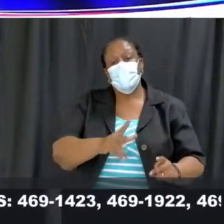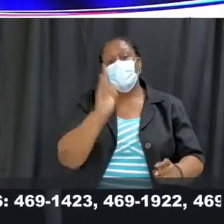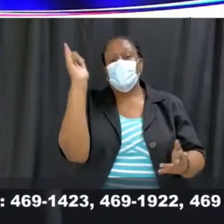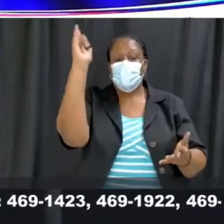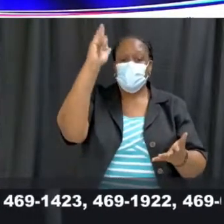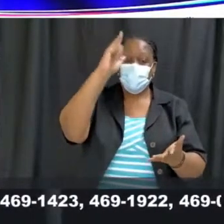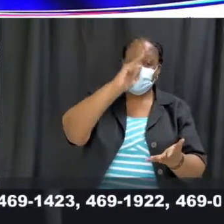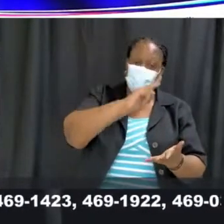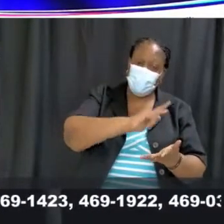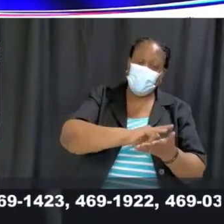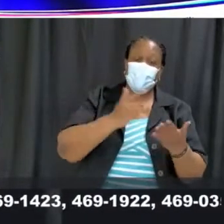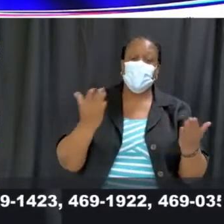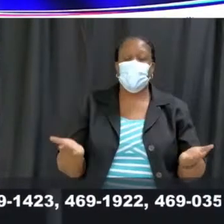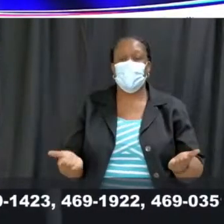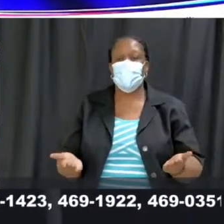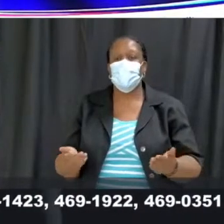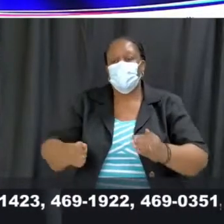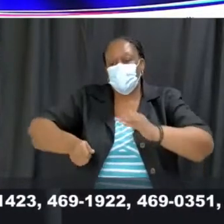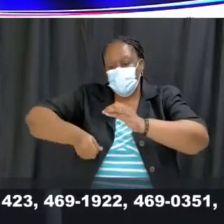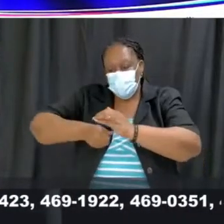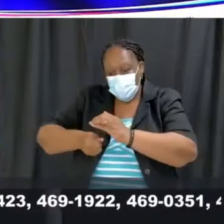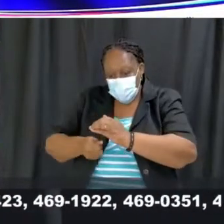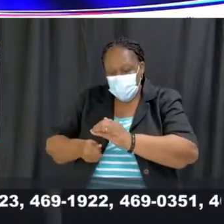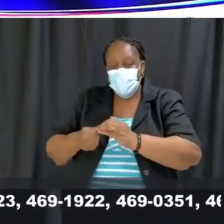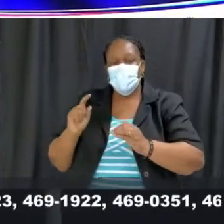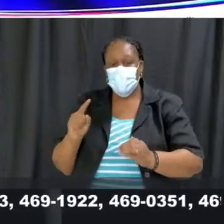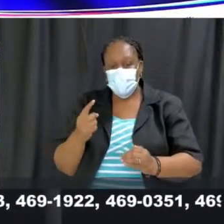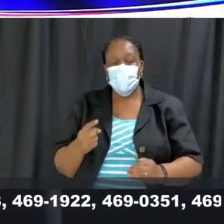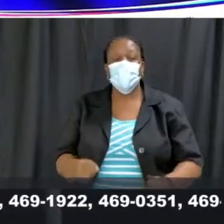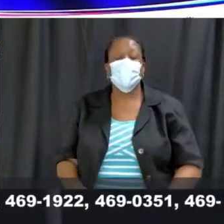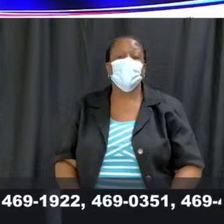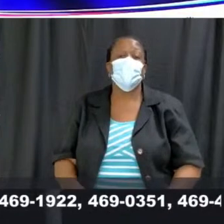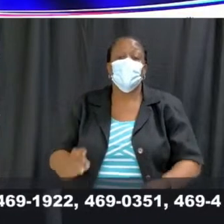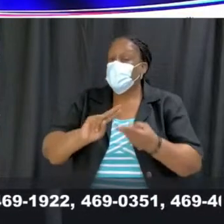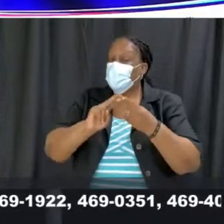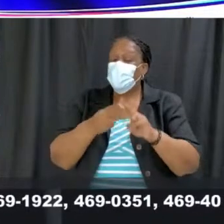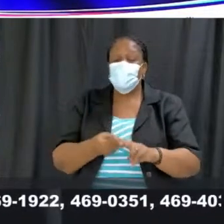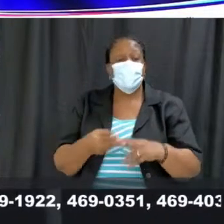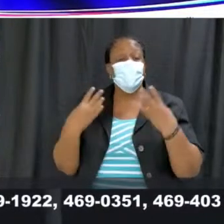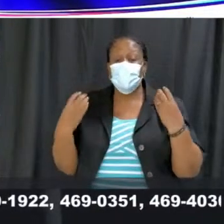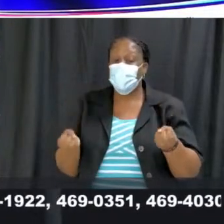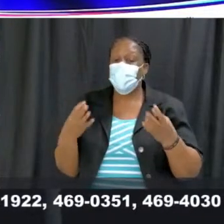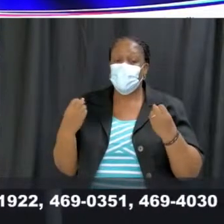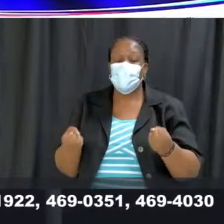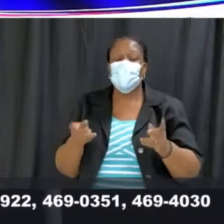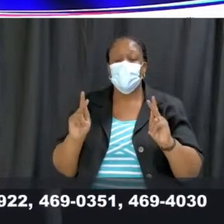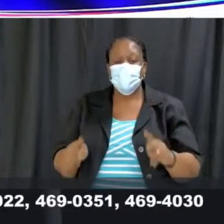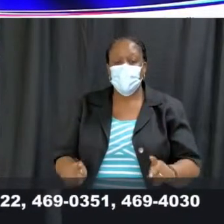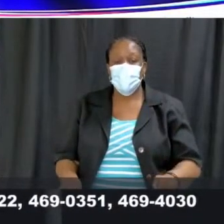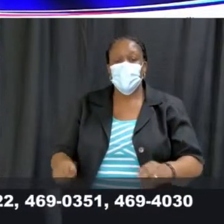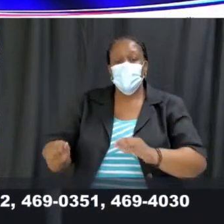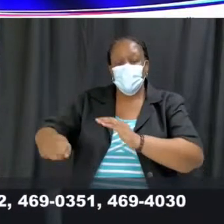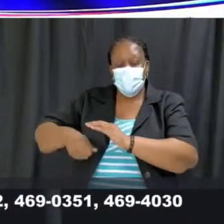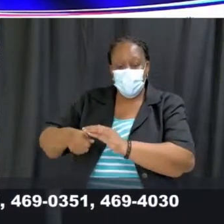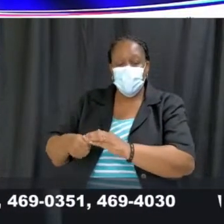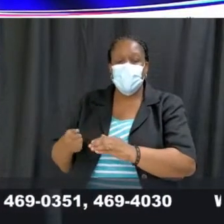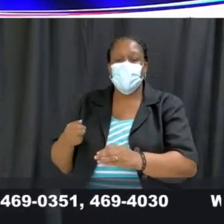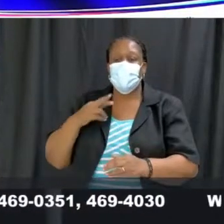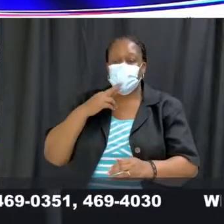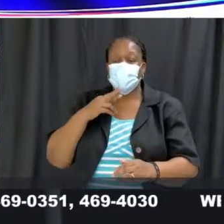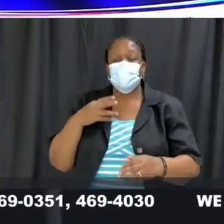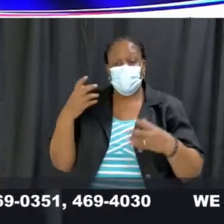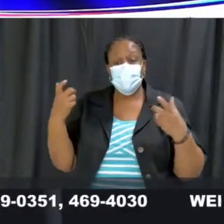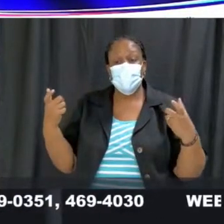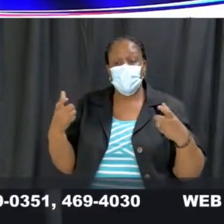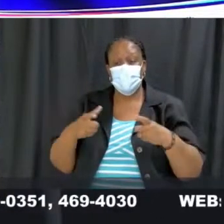Federation who are required to be in quarantine. So the number of persons in quarantine and isolation is quite